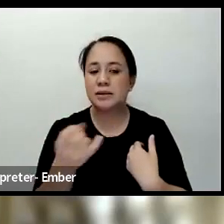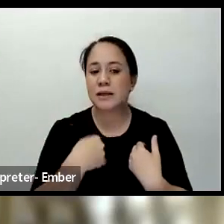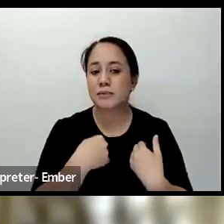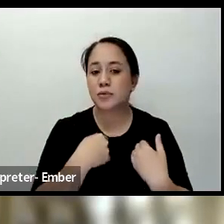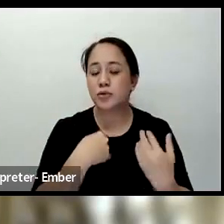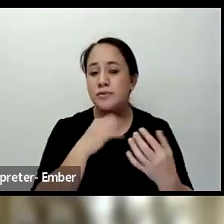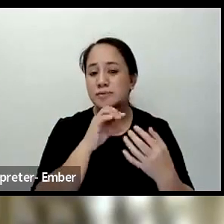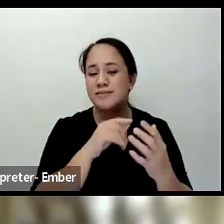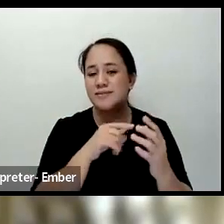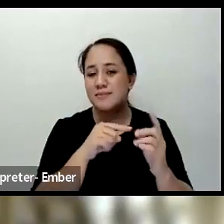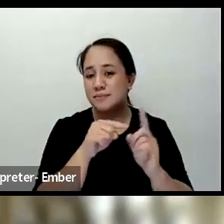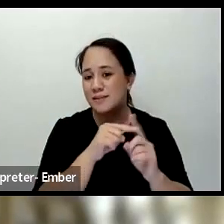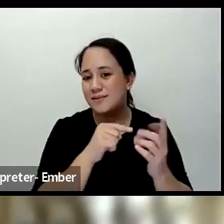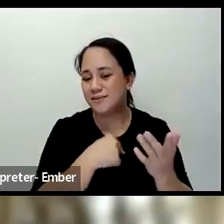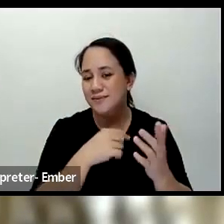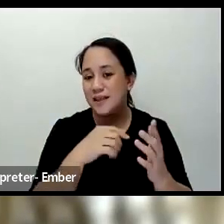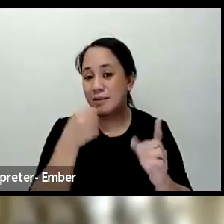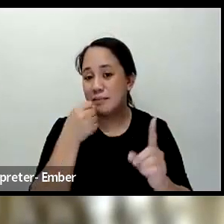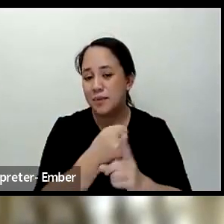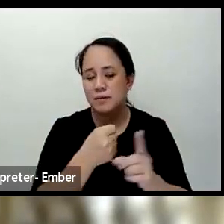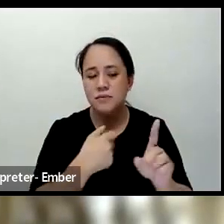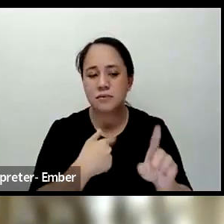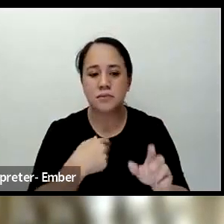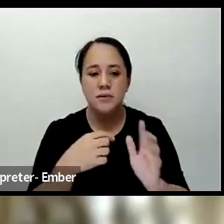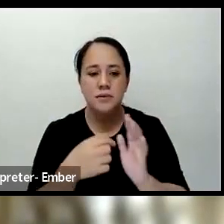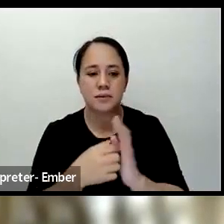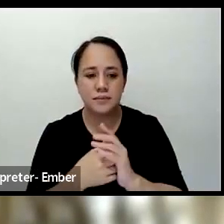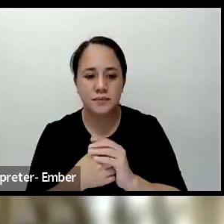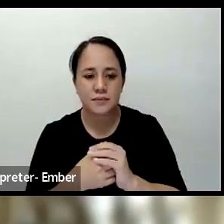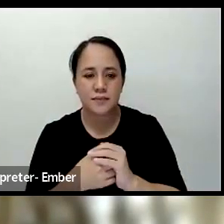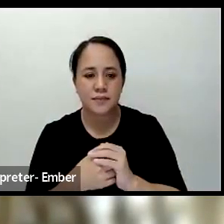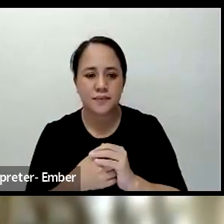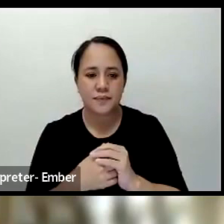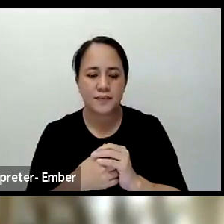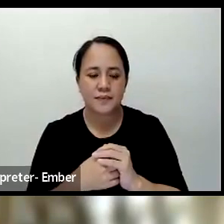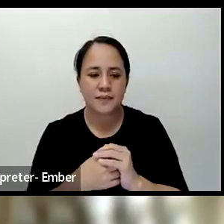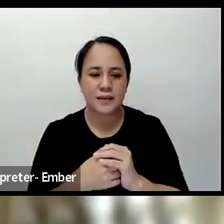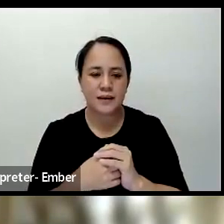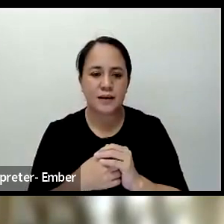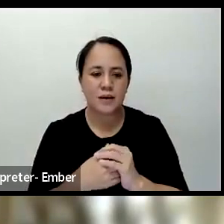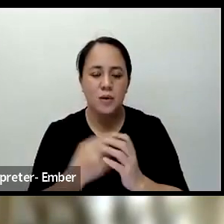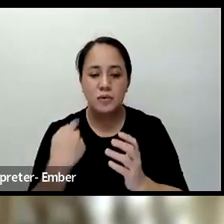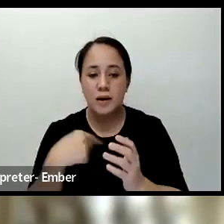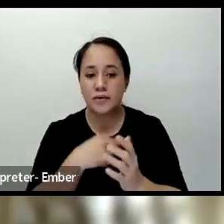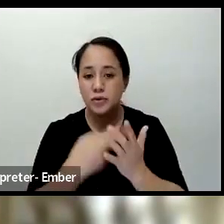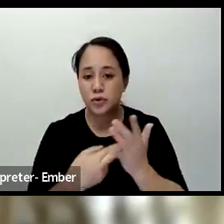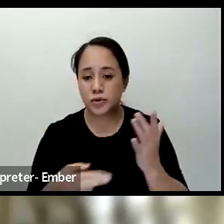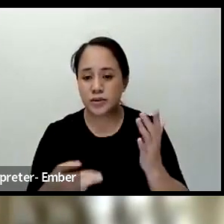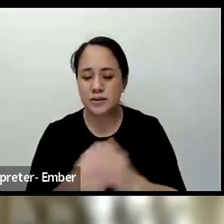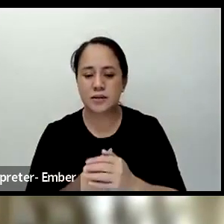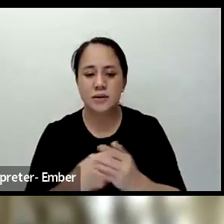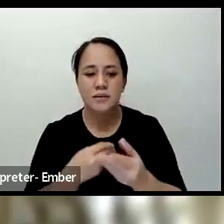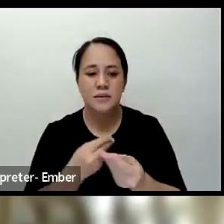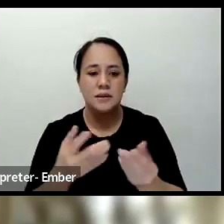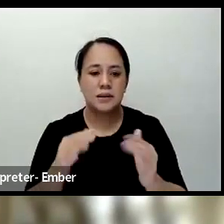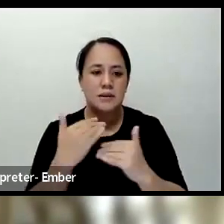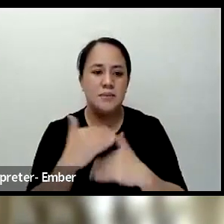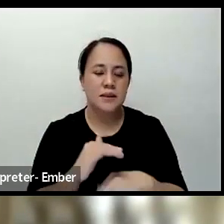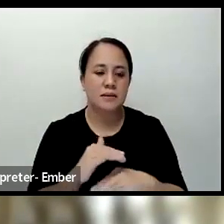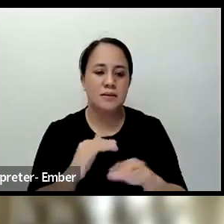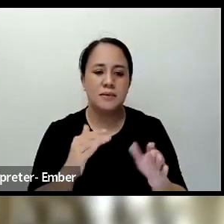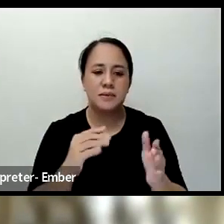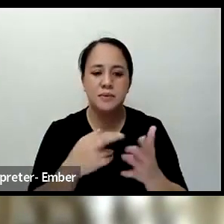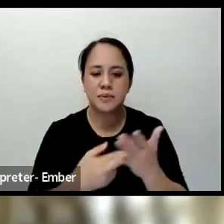impact in terms of, the carrying capacity of our resources, given the very limited resources of